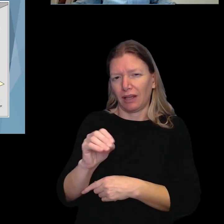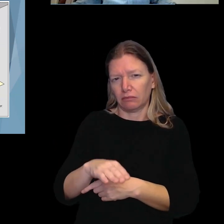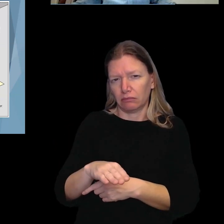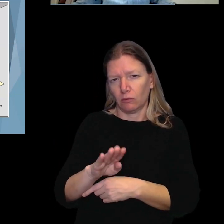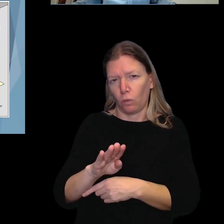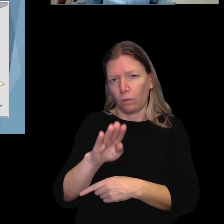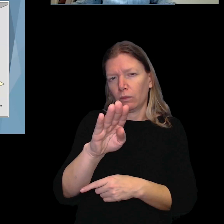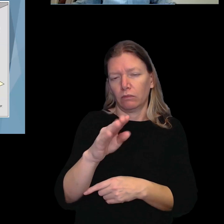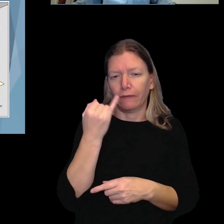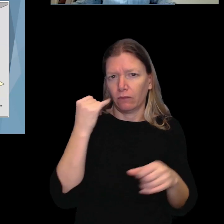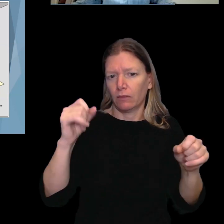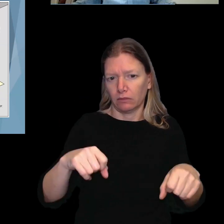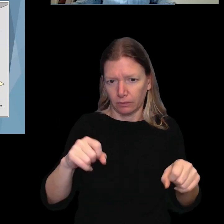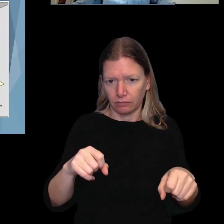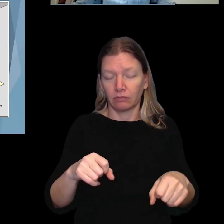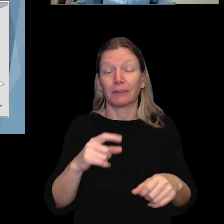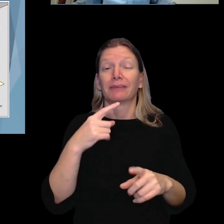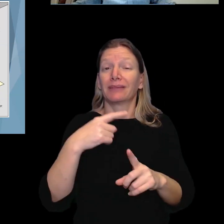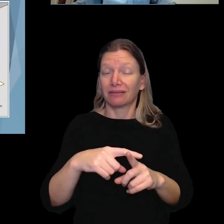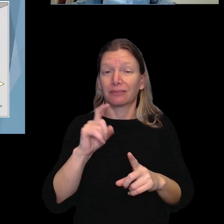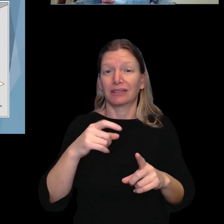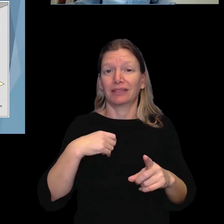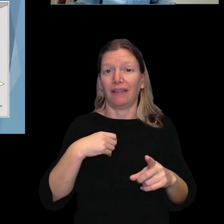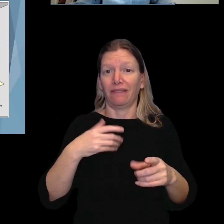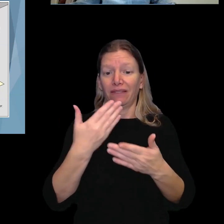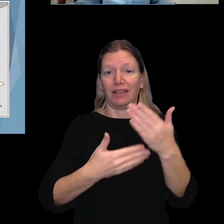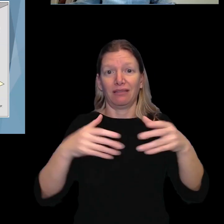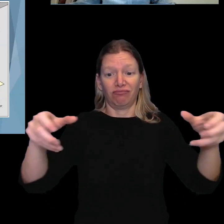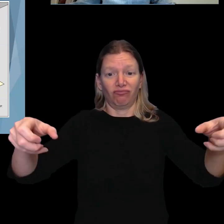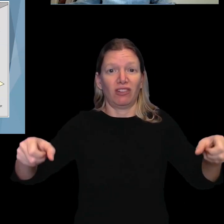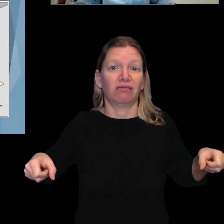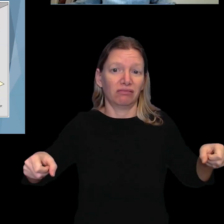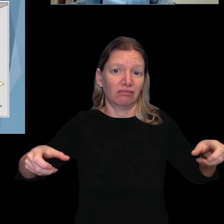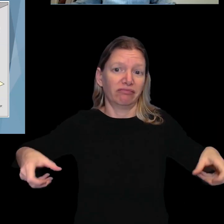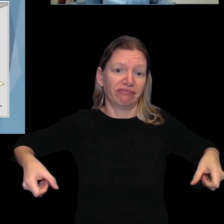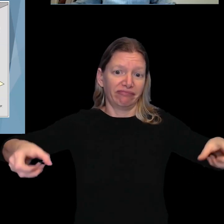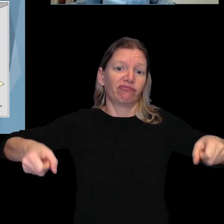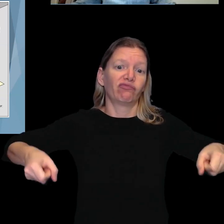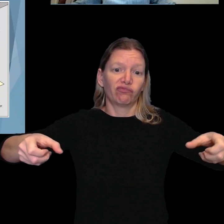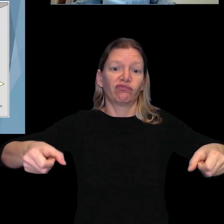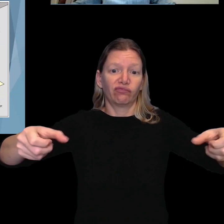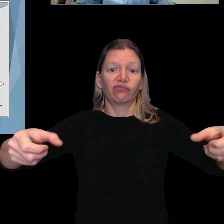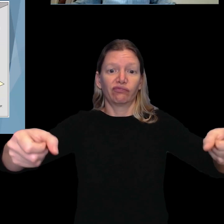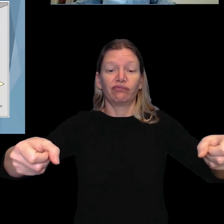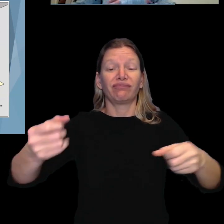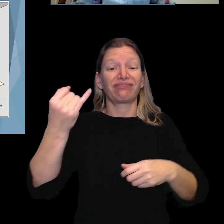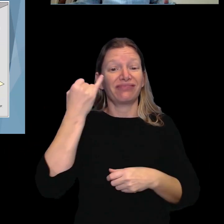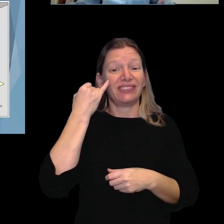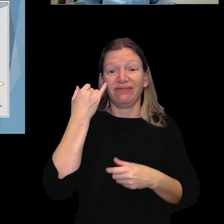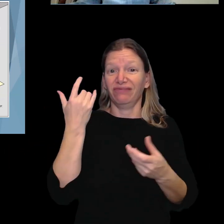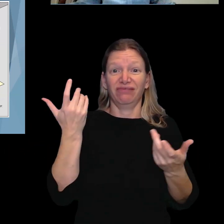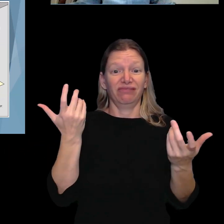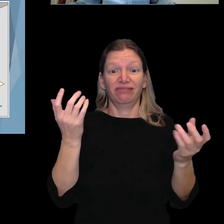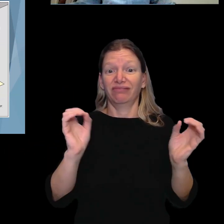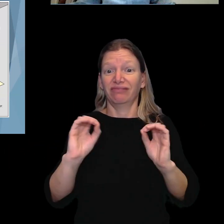8.3% of slope as possible, and also have handrails on both sides. So if there's